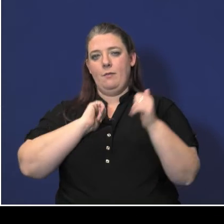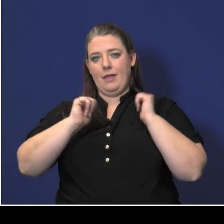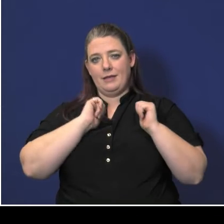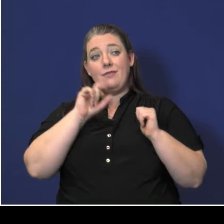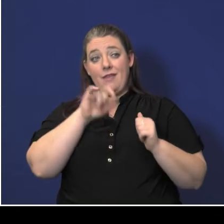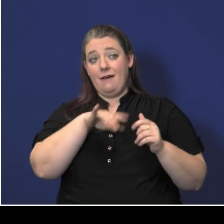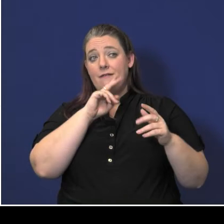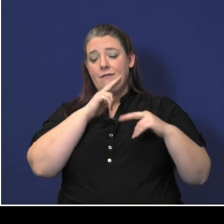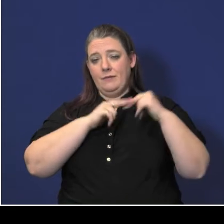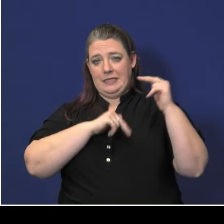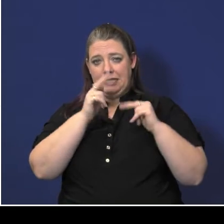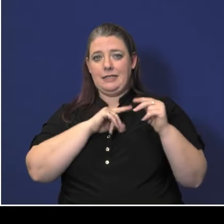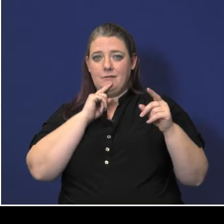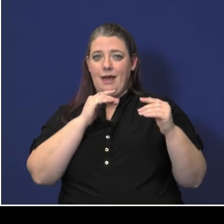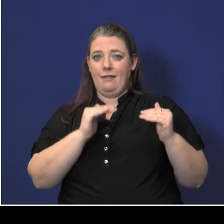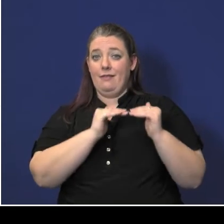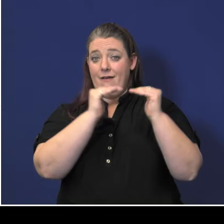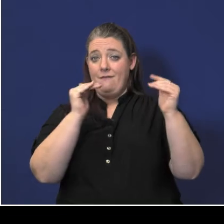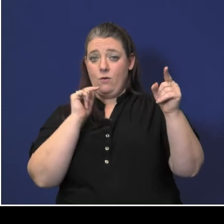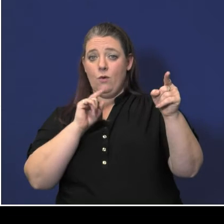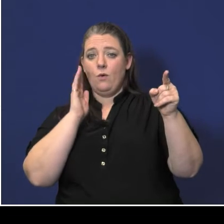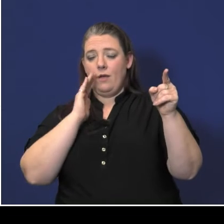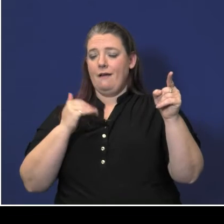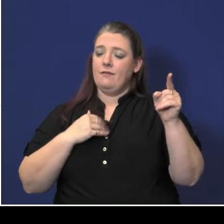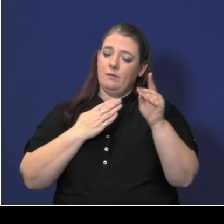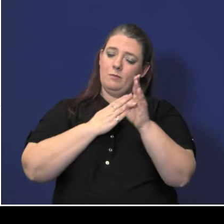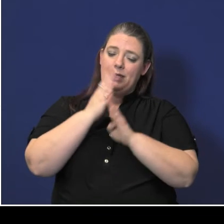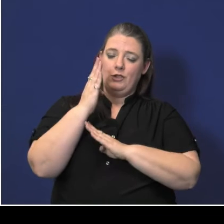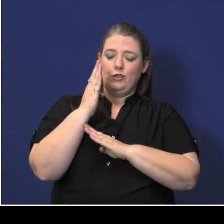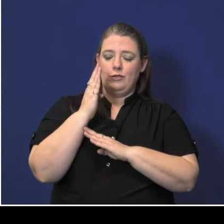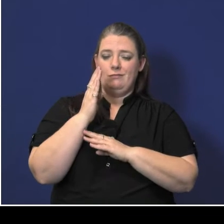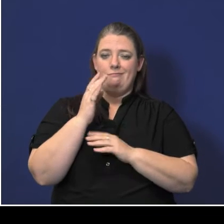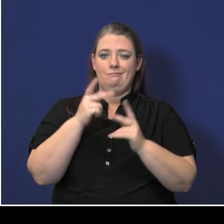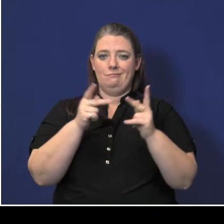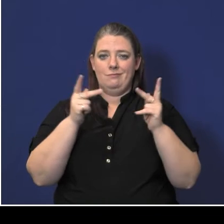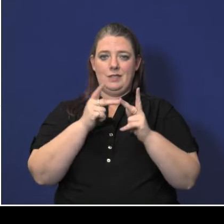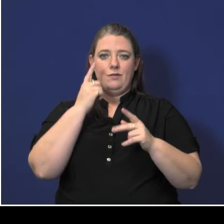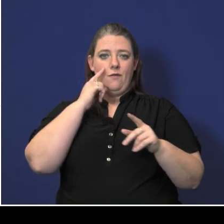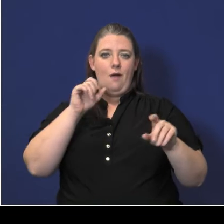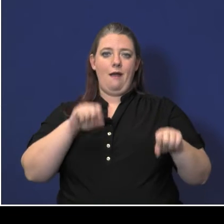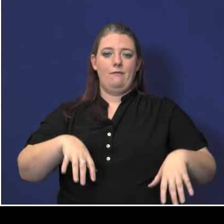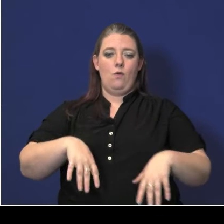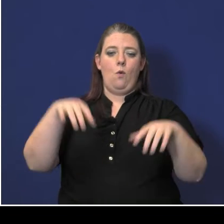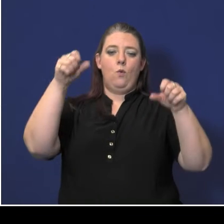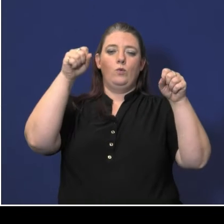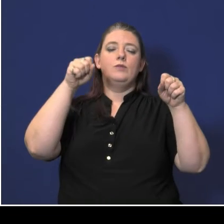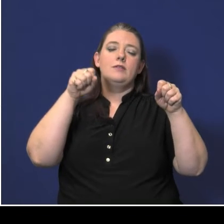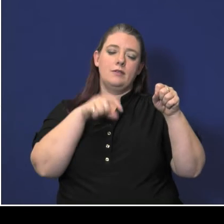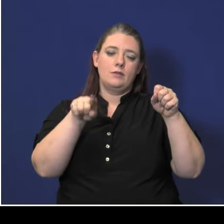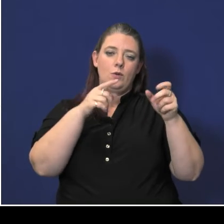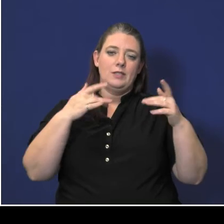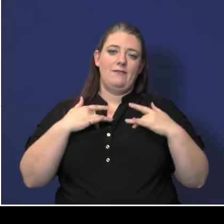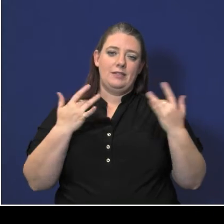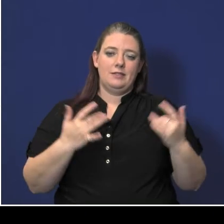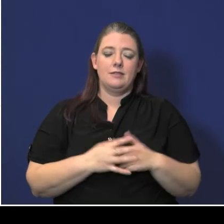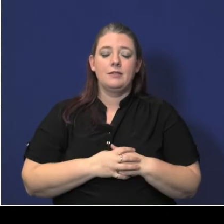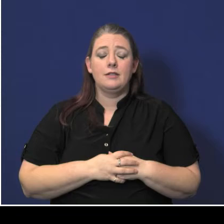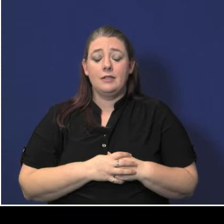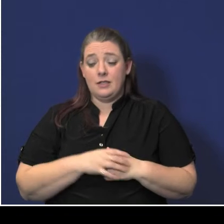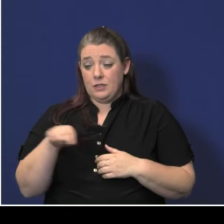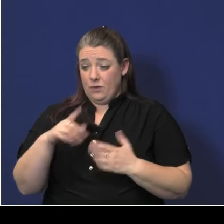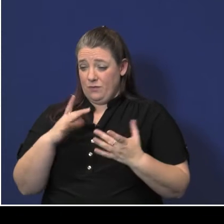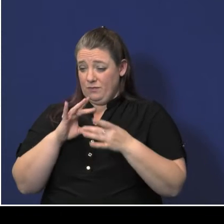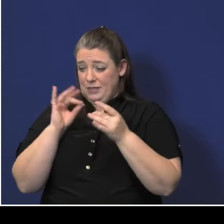is to this level, it'll be one of the major hubs again for hosting those events. You talked about the